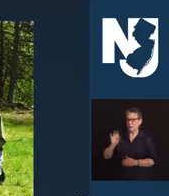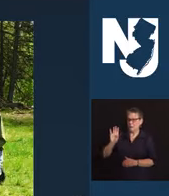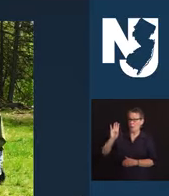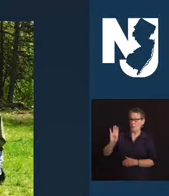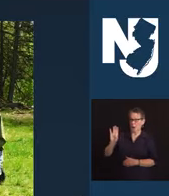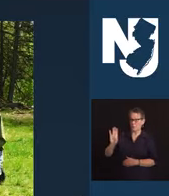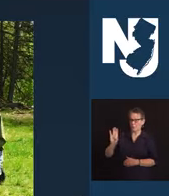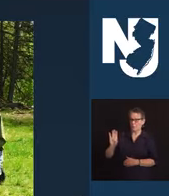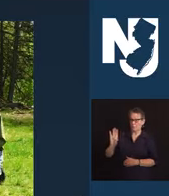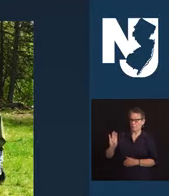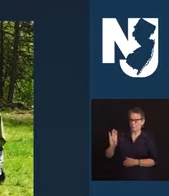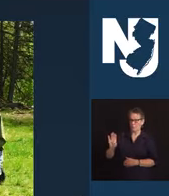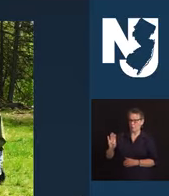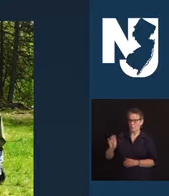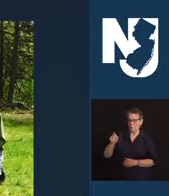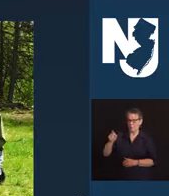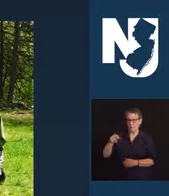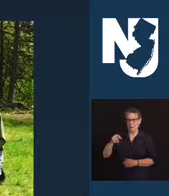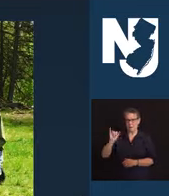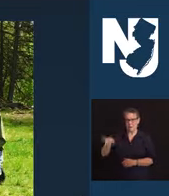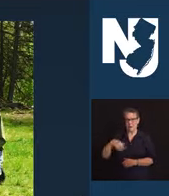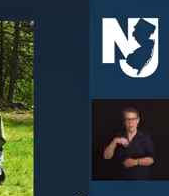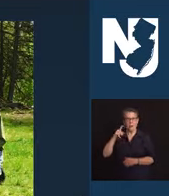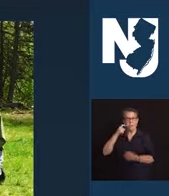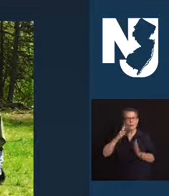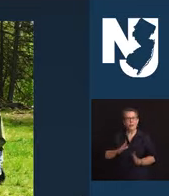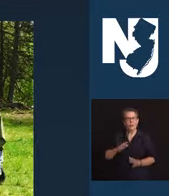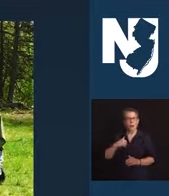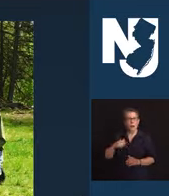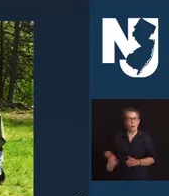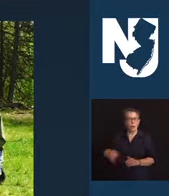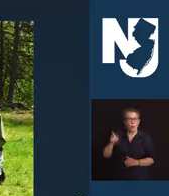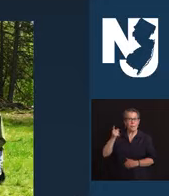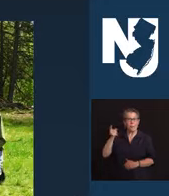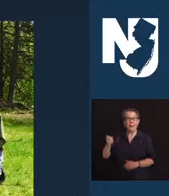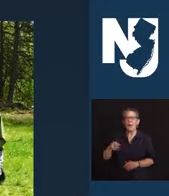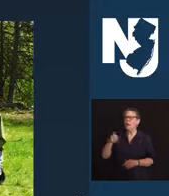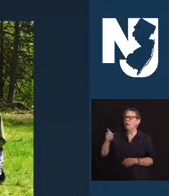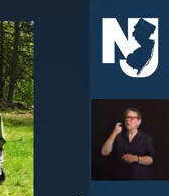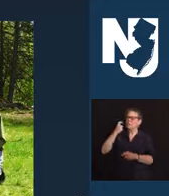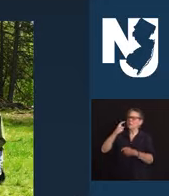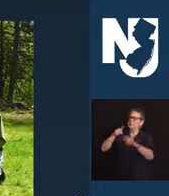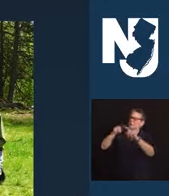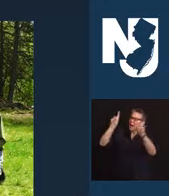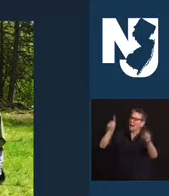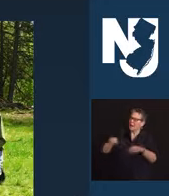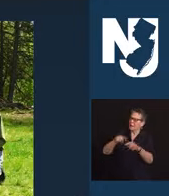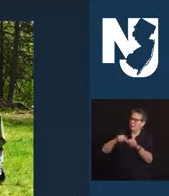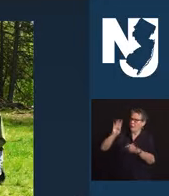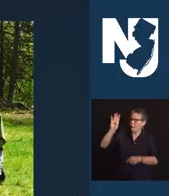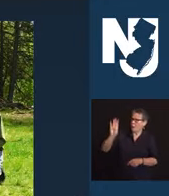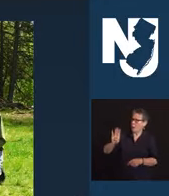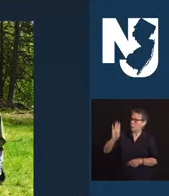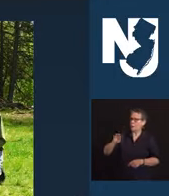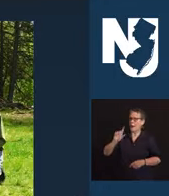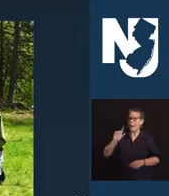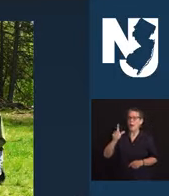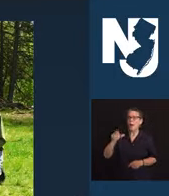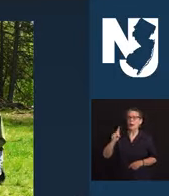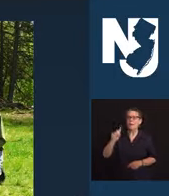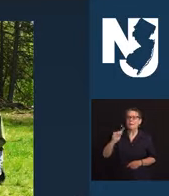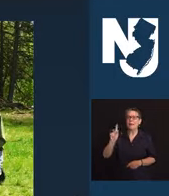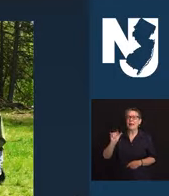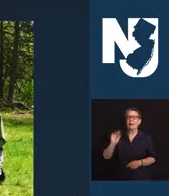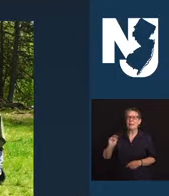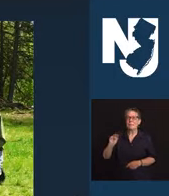name may ring a bell. The Leonard Zakim Bunker Hill Bridge is named in his honor. for the work he did to promote